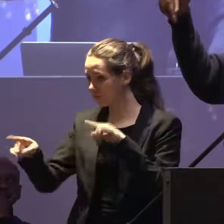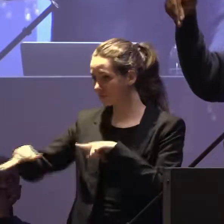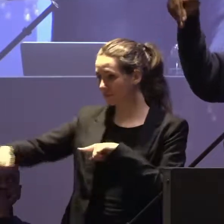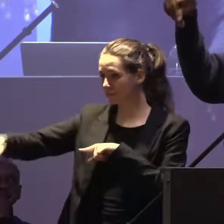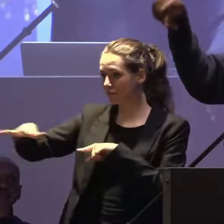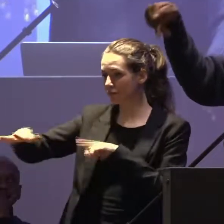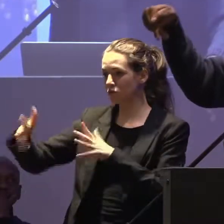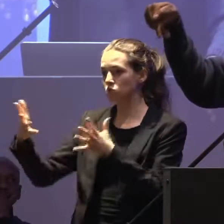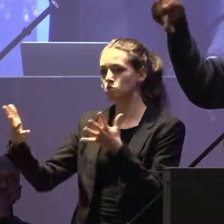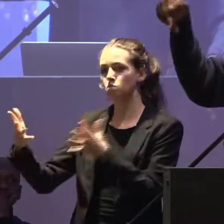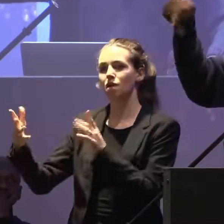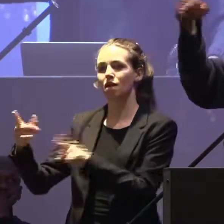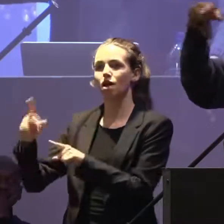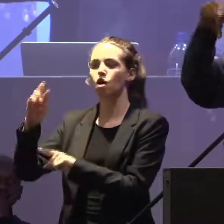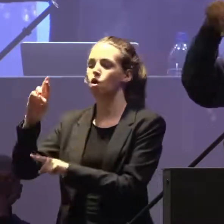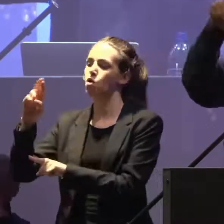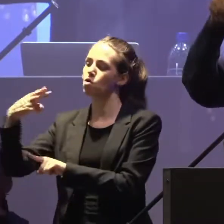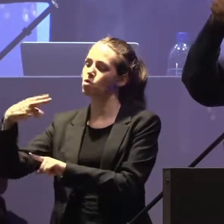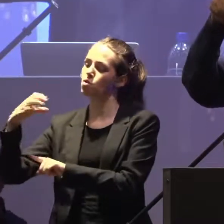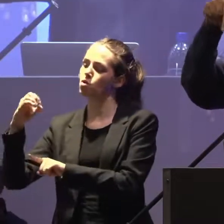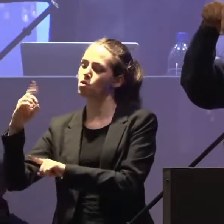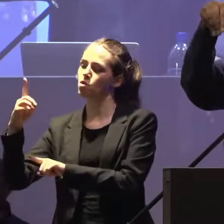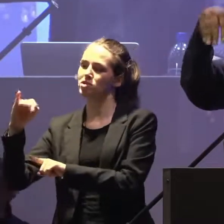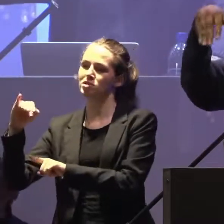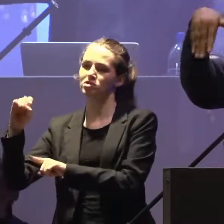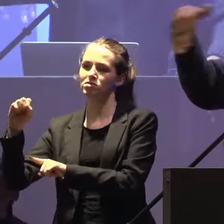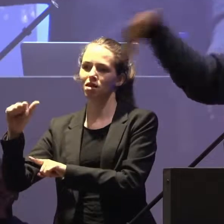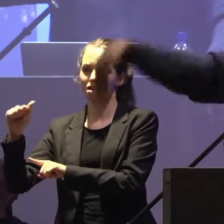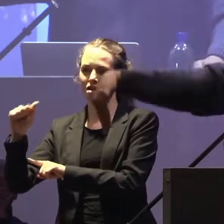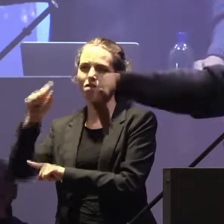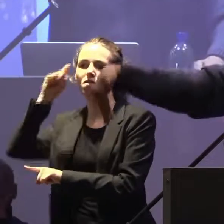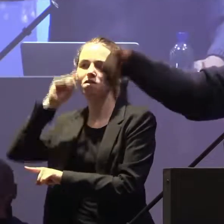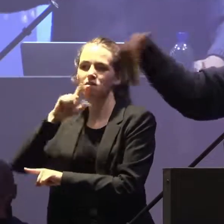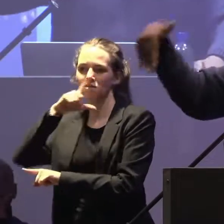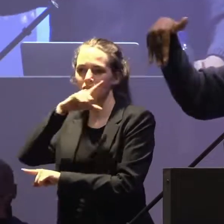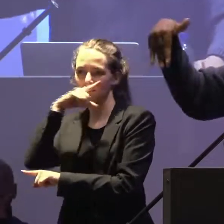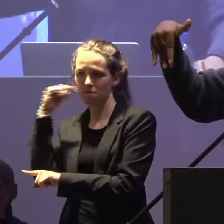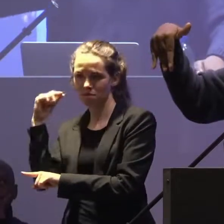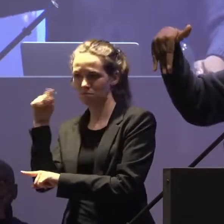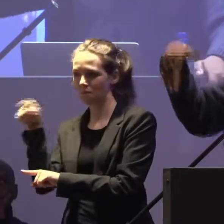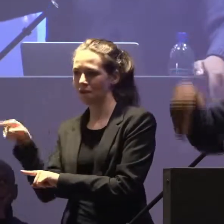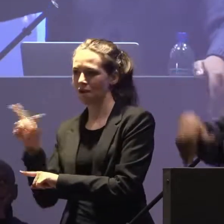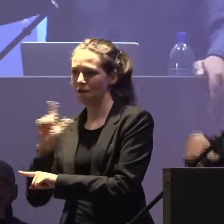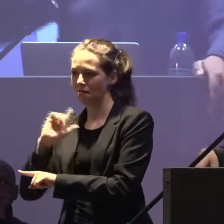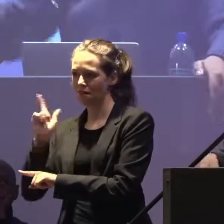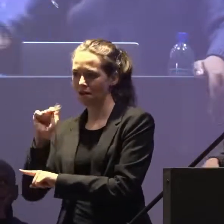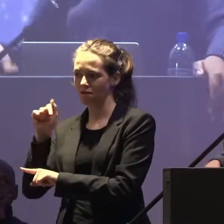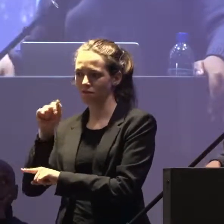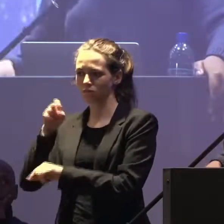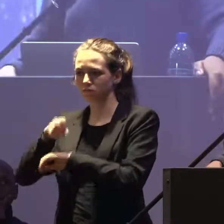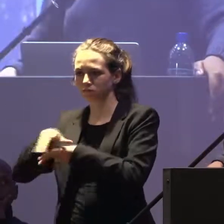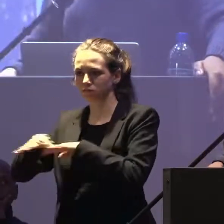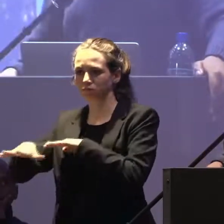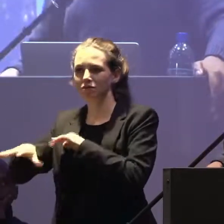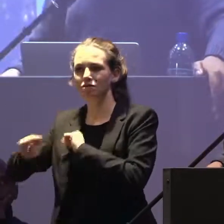then Rhodesia with the aim of ultimately coming into South Africa.